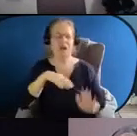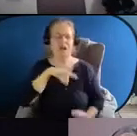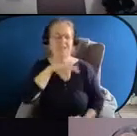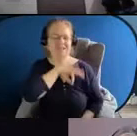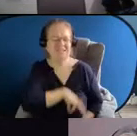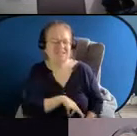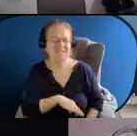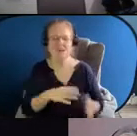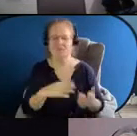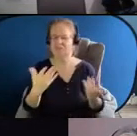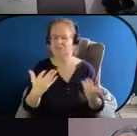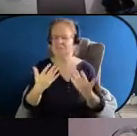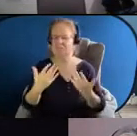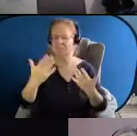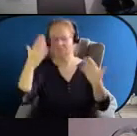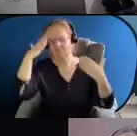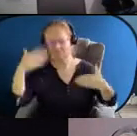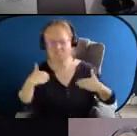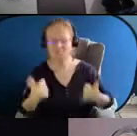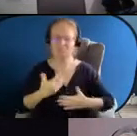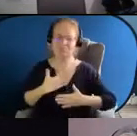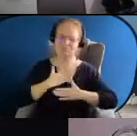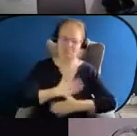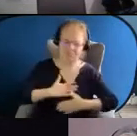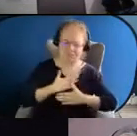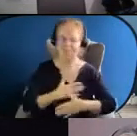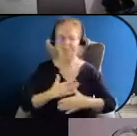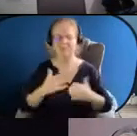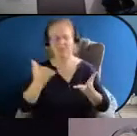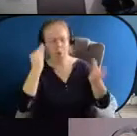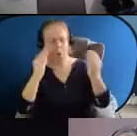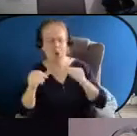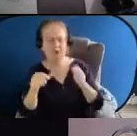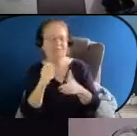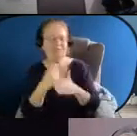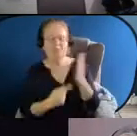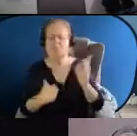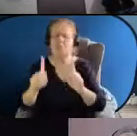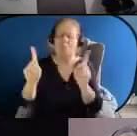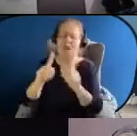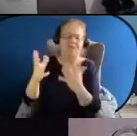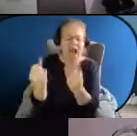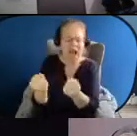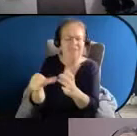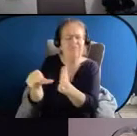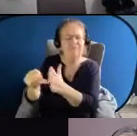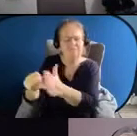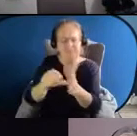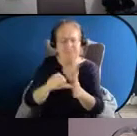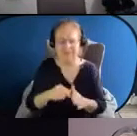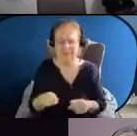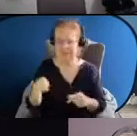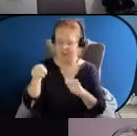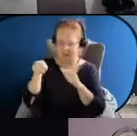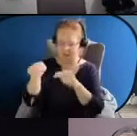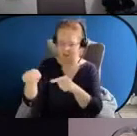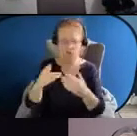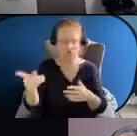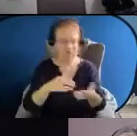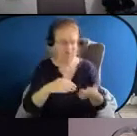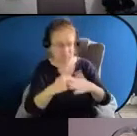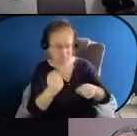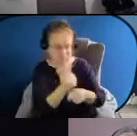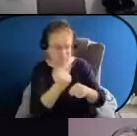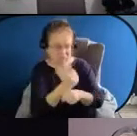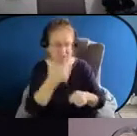economic, physical, mental, emotional, learning, whatever the case might be. And she would build classes of anywhere between 10 to 15